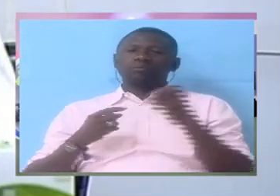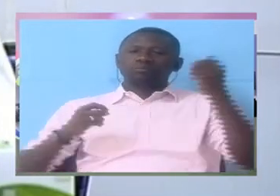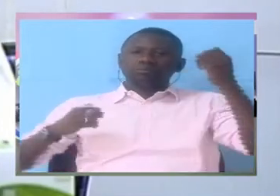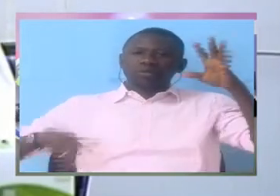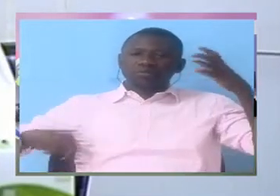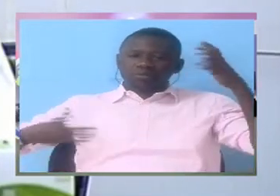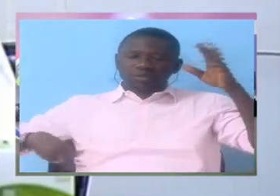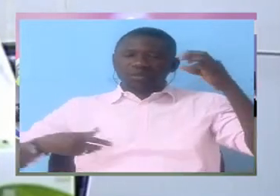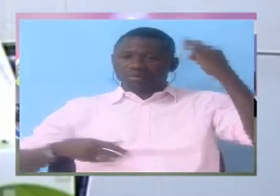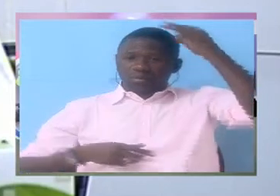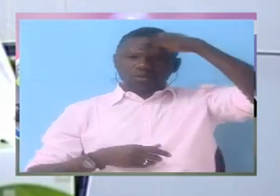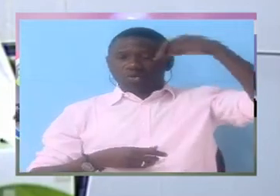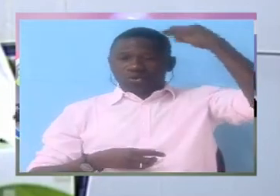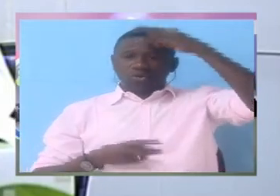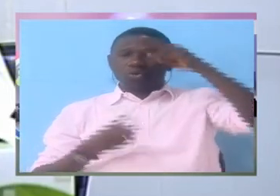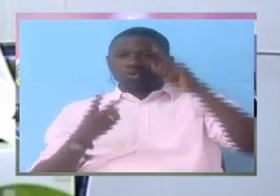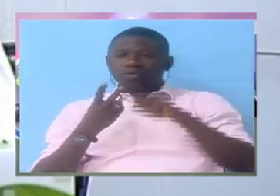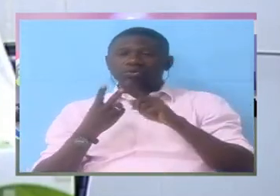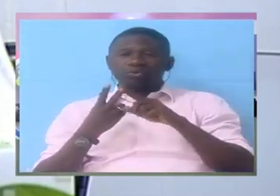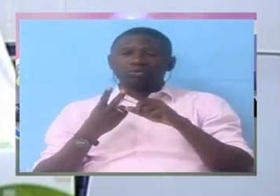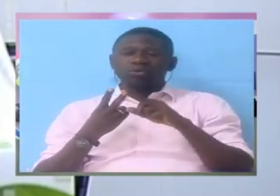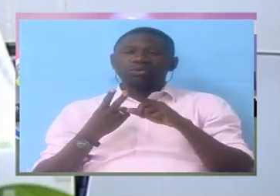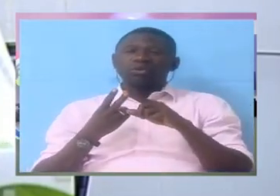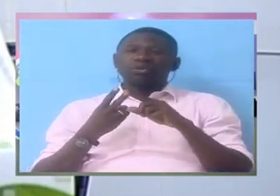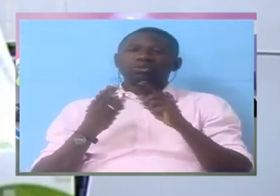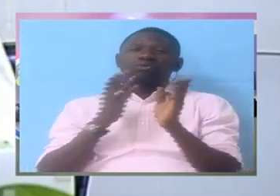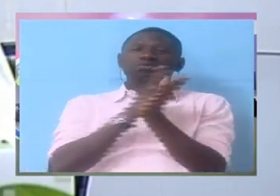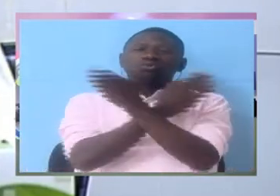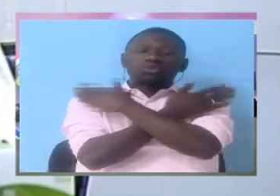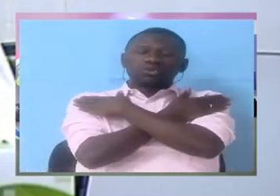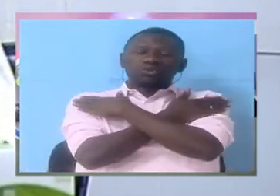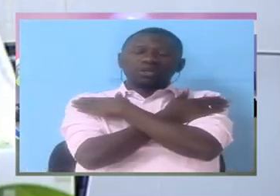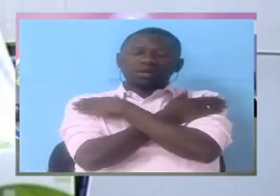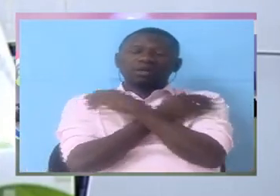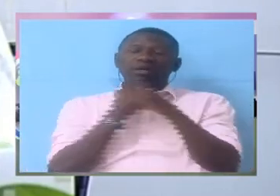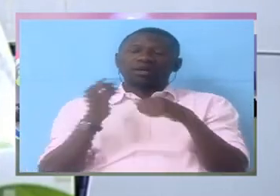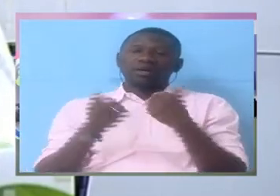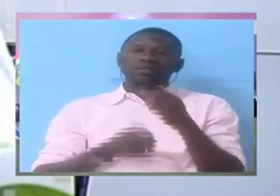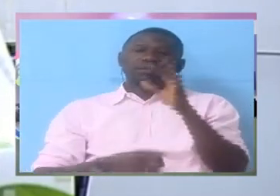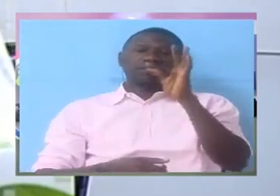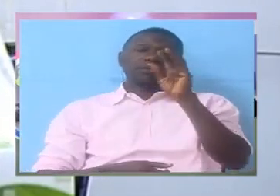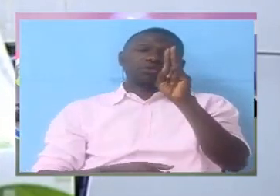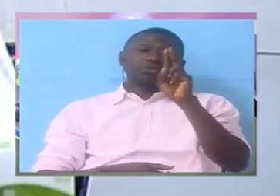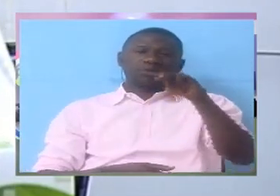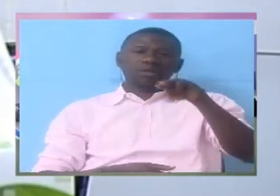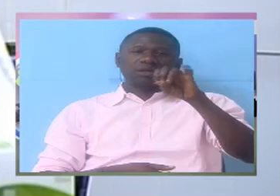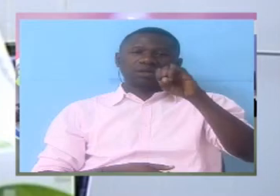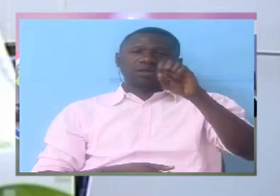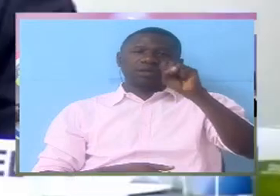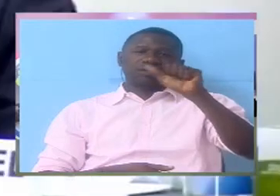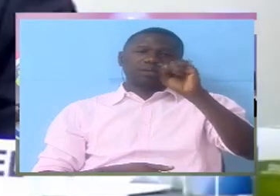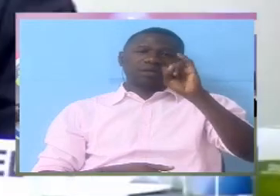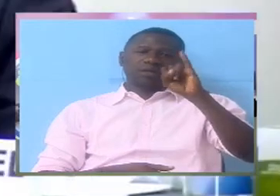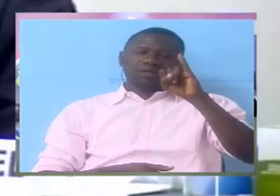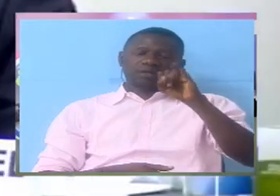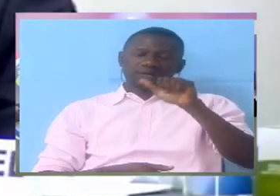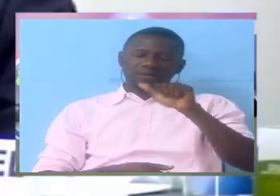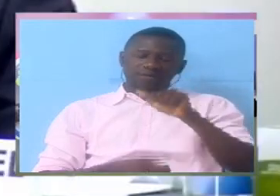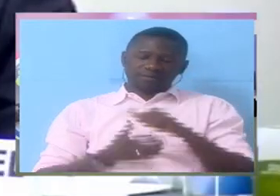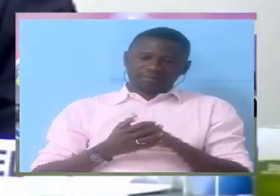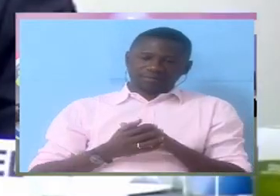Mauritania. Morocco. Tunisia. Algeria. When were